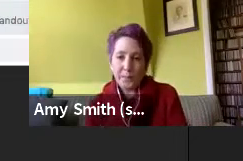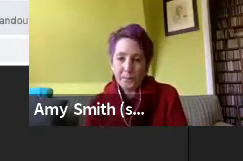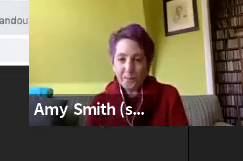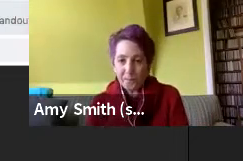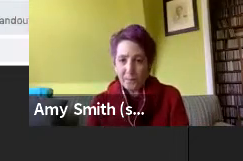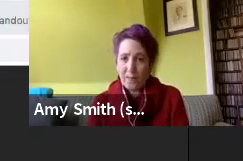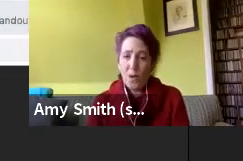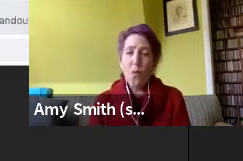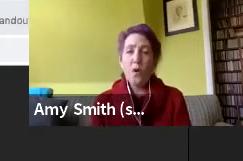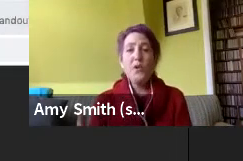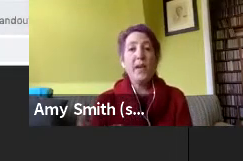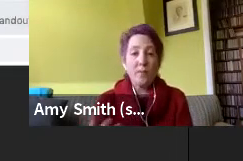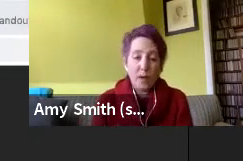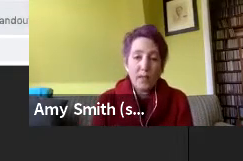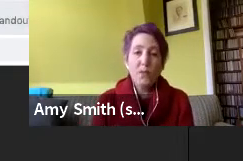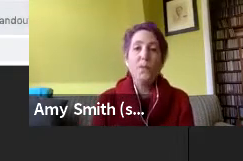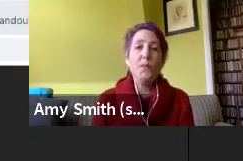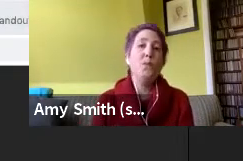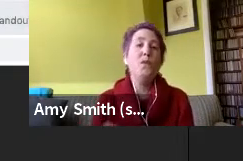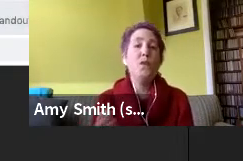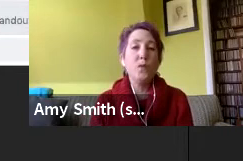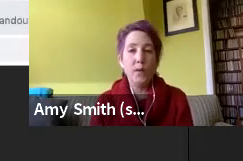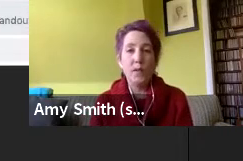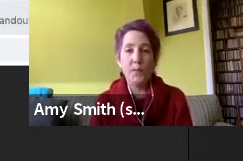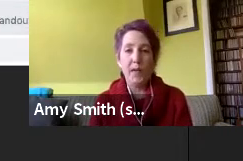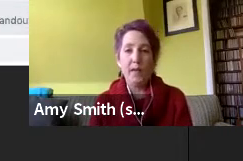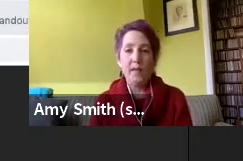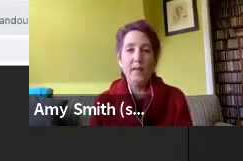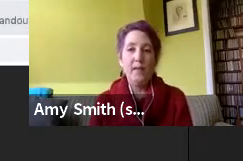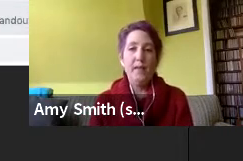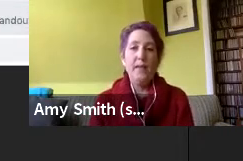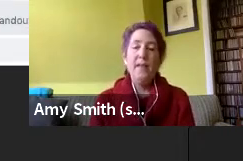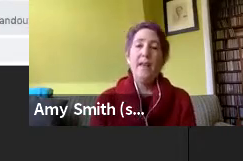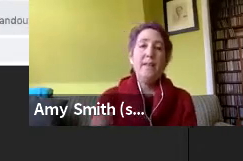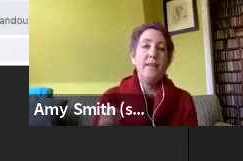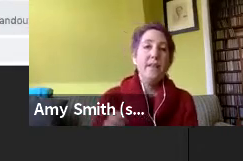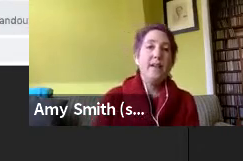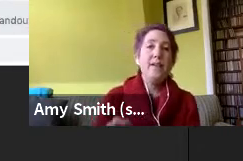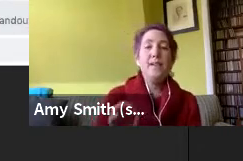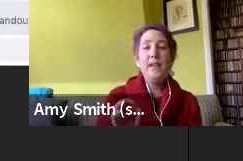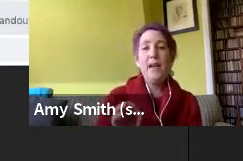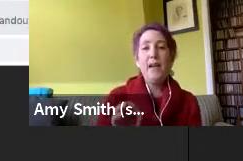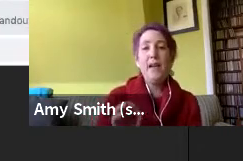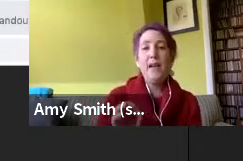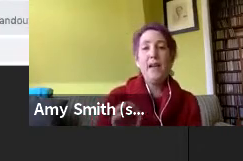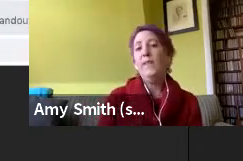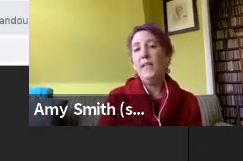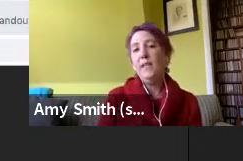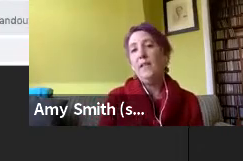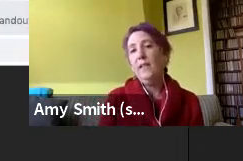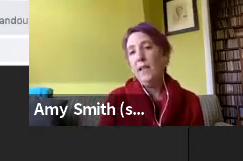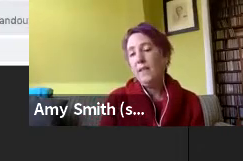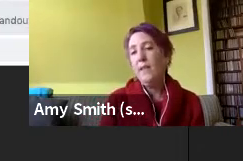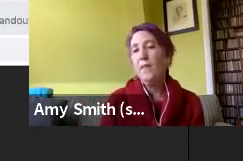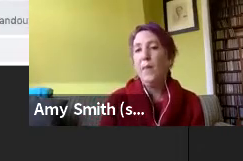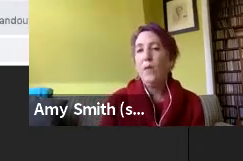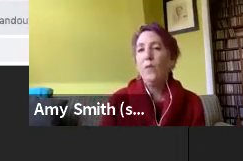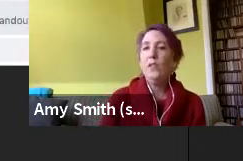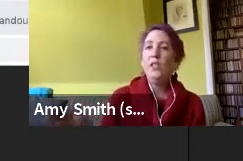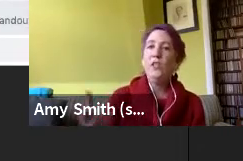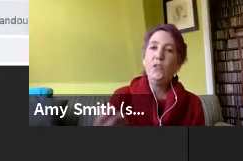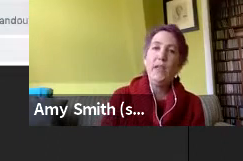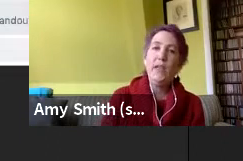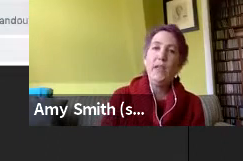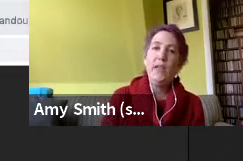person, or you get funds from someone's GoFundMe, that is not a taxable event unless the amount